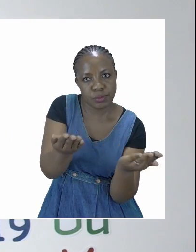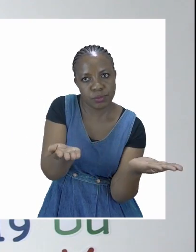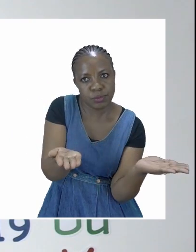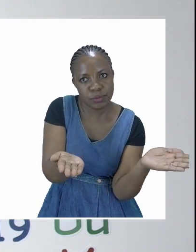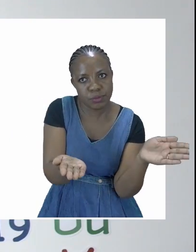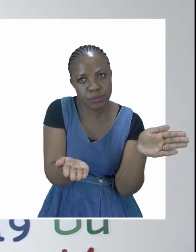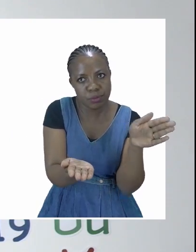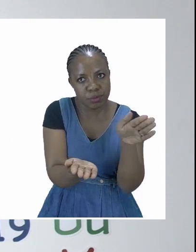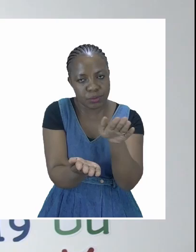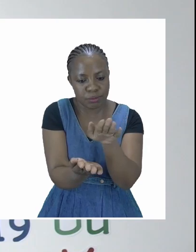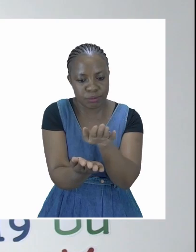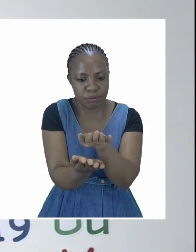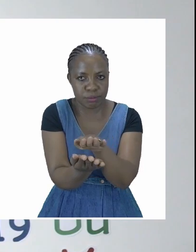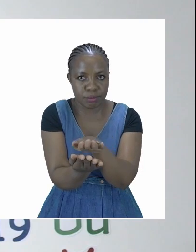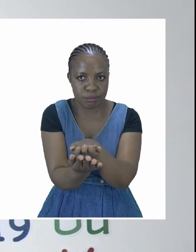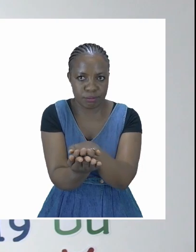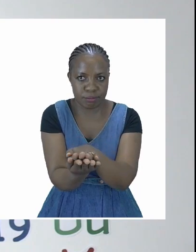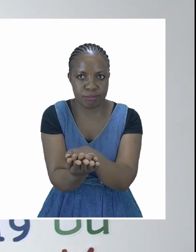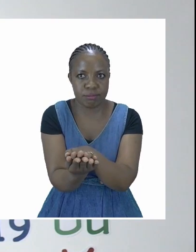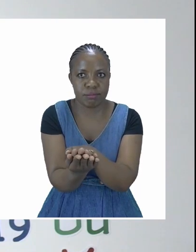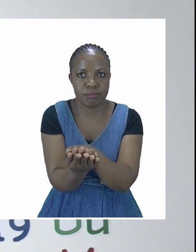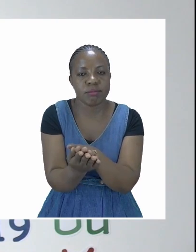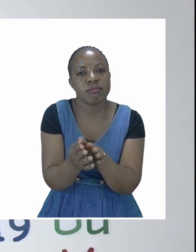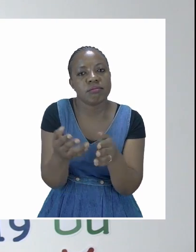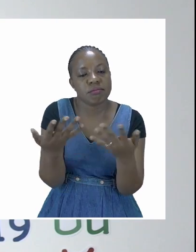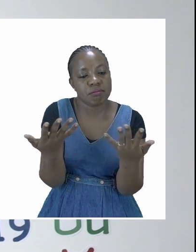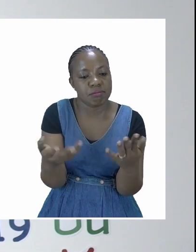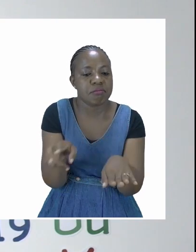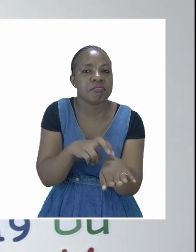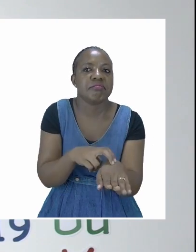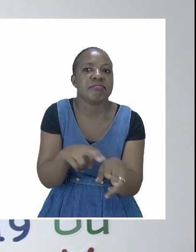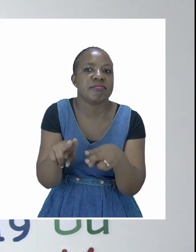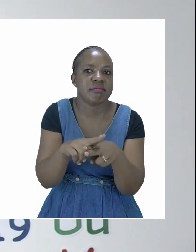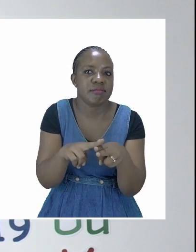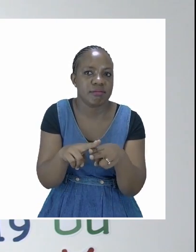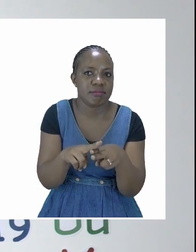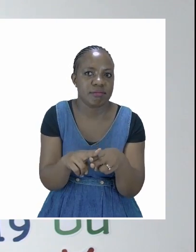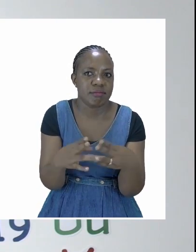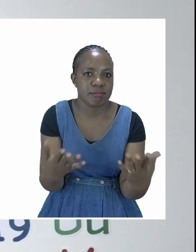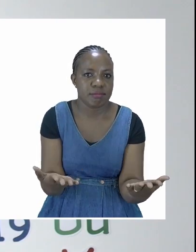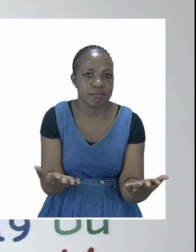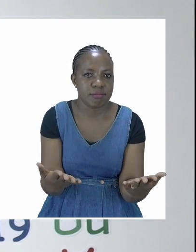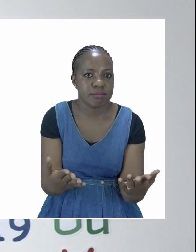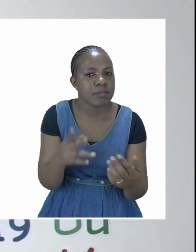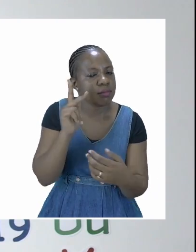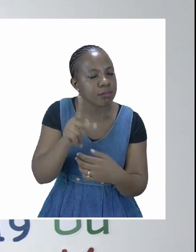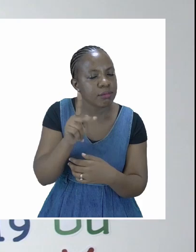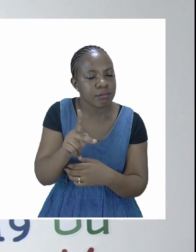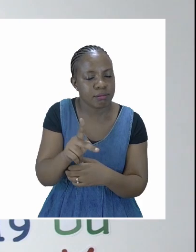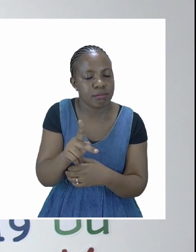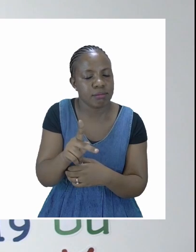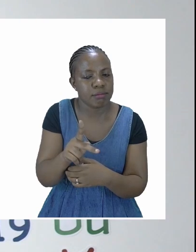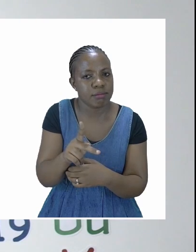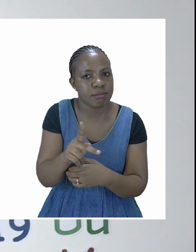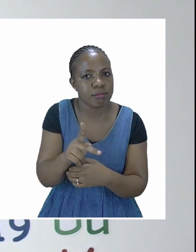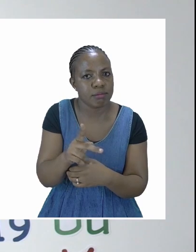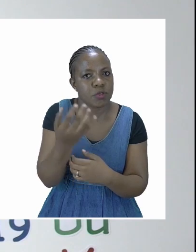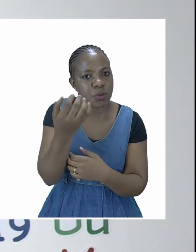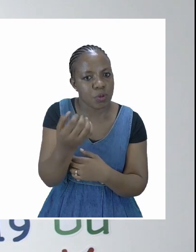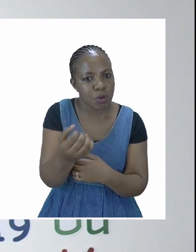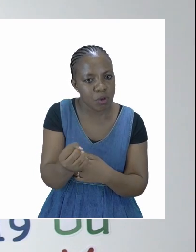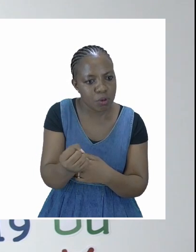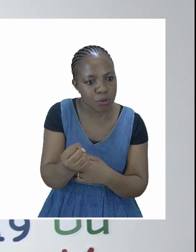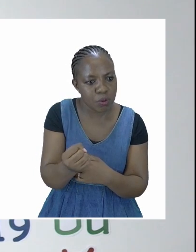it for ready to use. But there is more. We are also available on